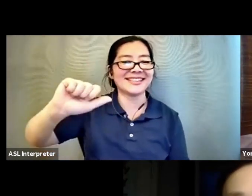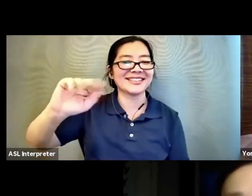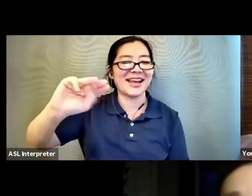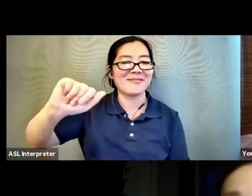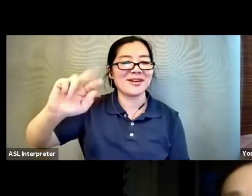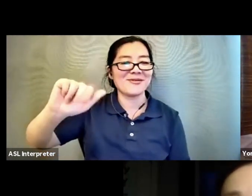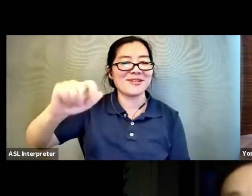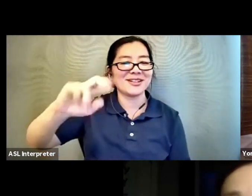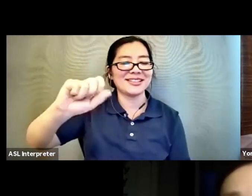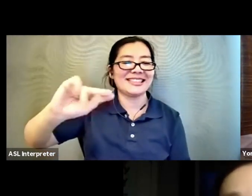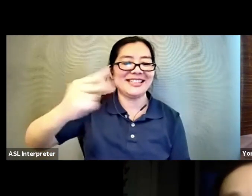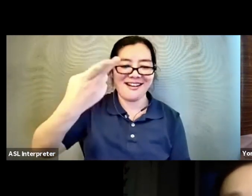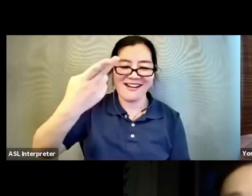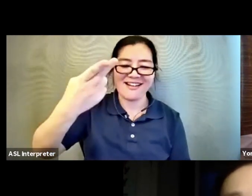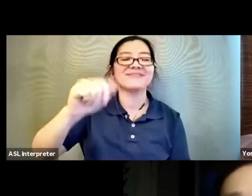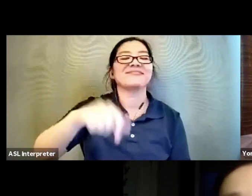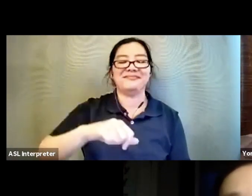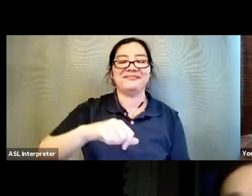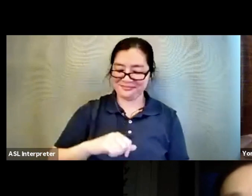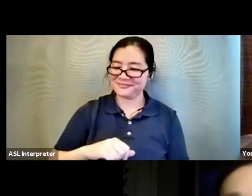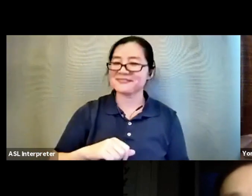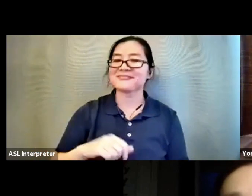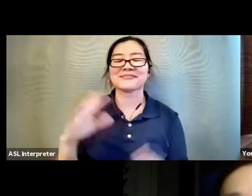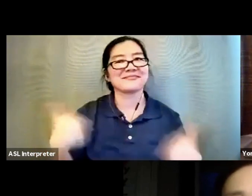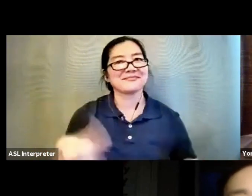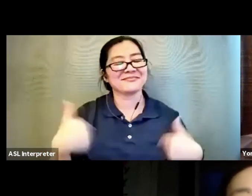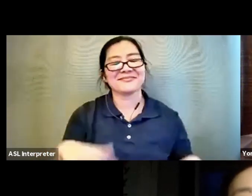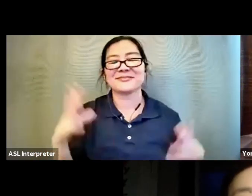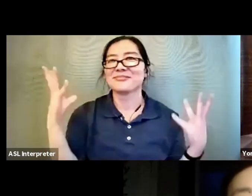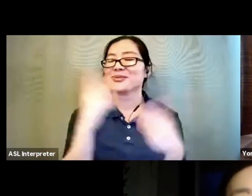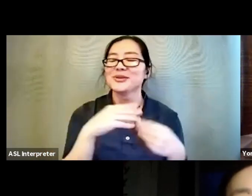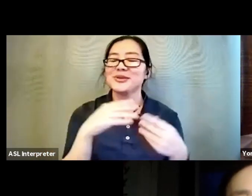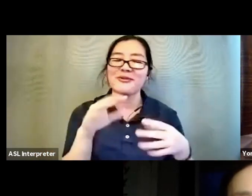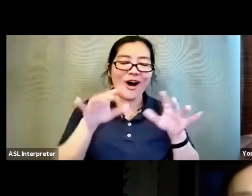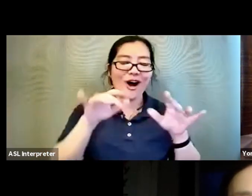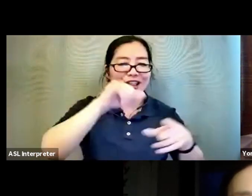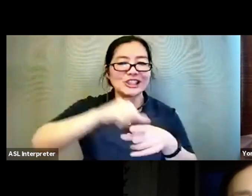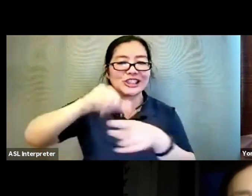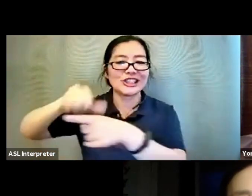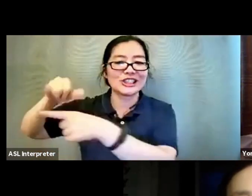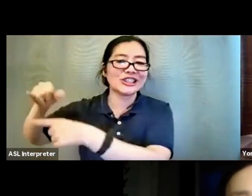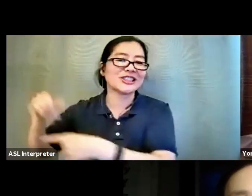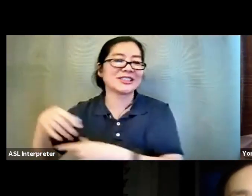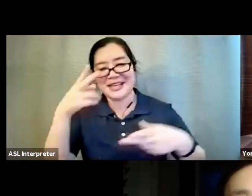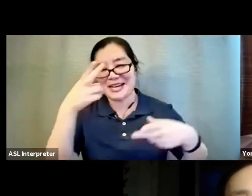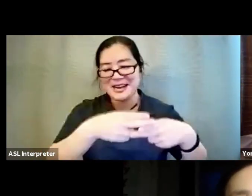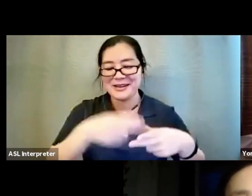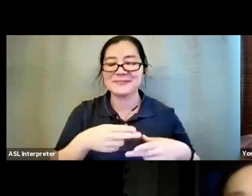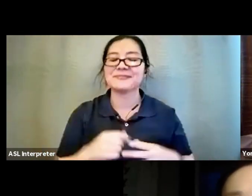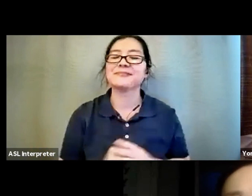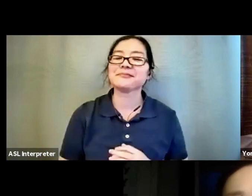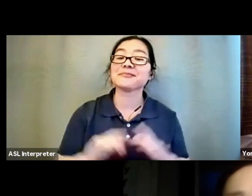out. The beauty of having a long, luxurious name. I am a